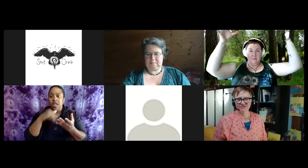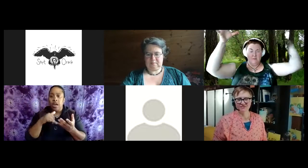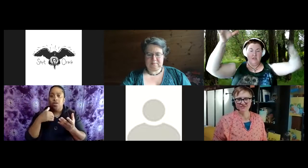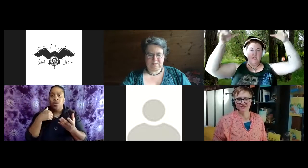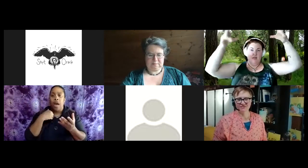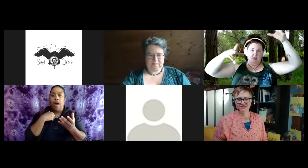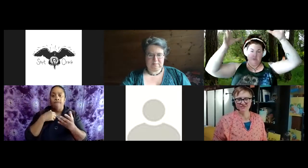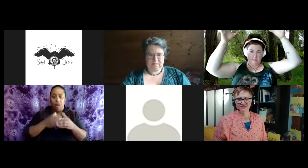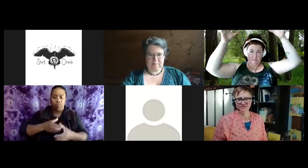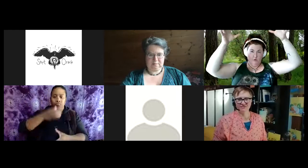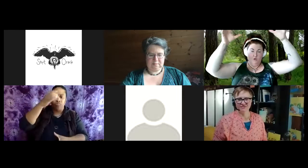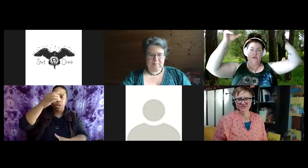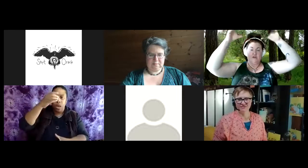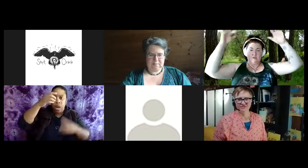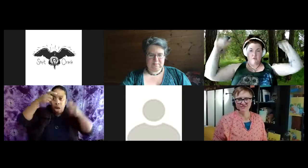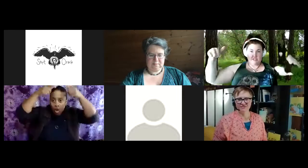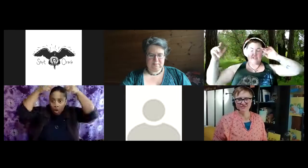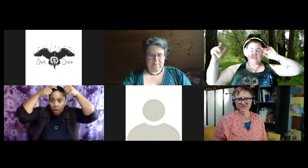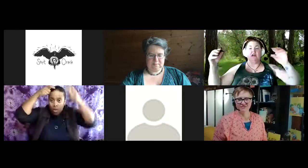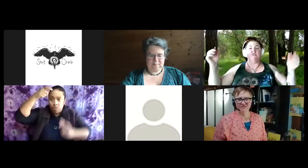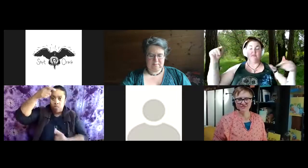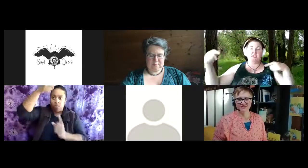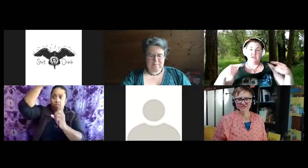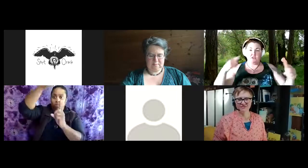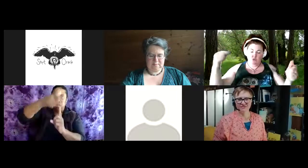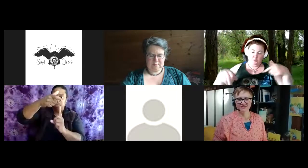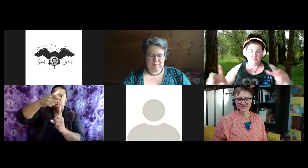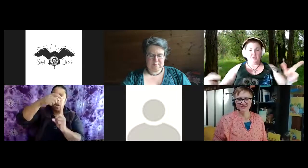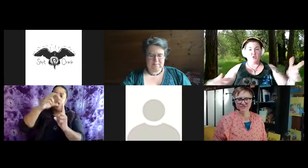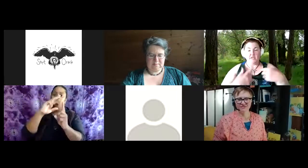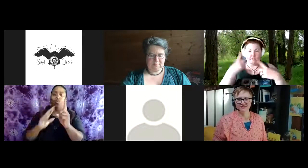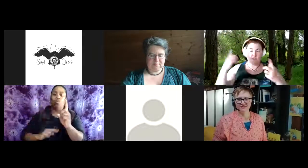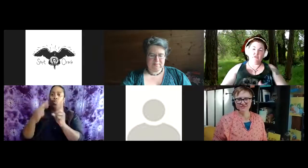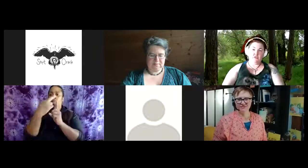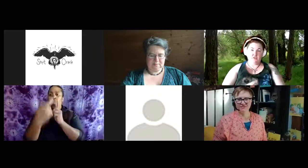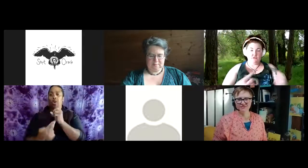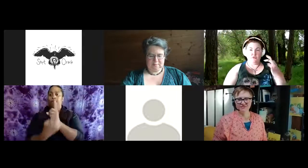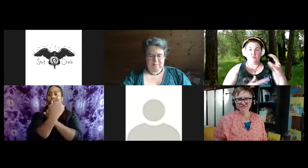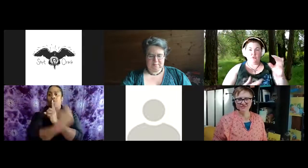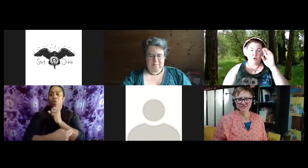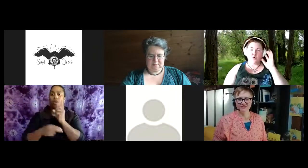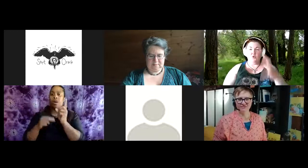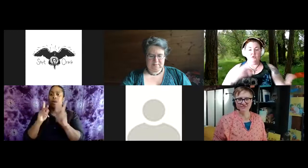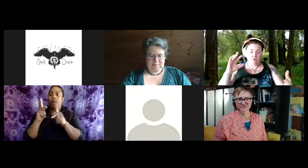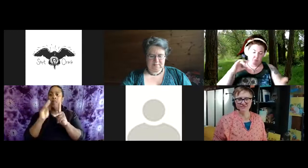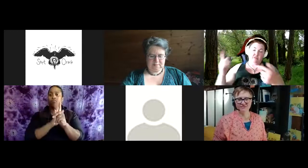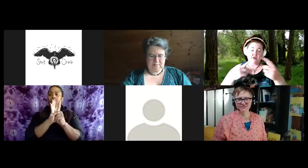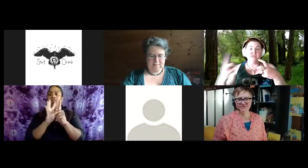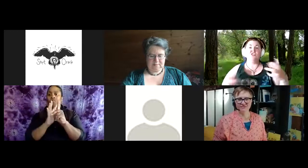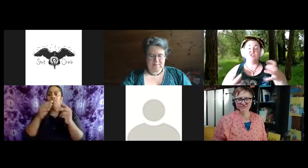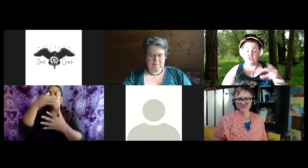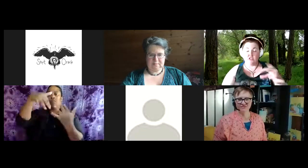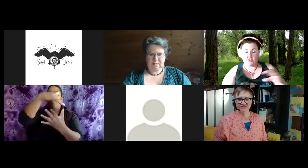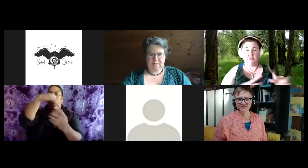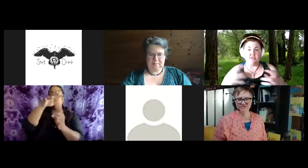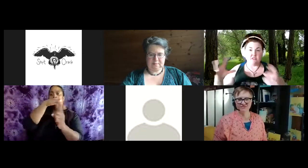at the top of a pole, and there are ribbons hanging down from it, and you weave through the pole or weave